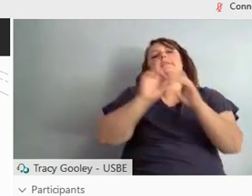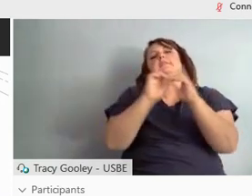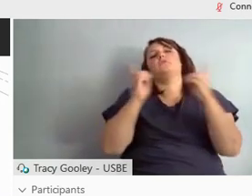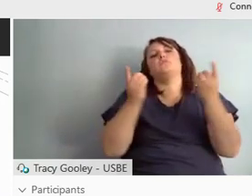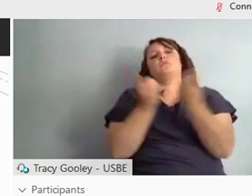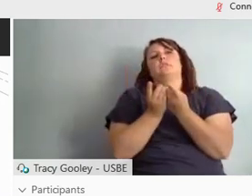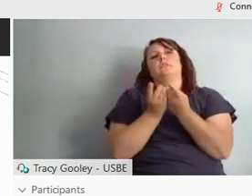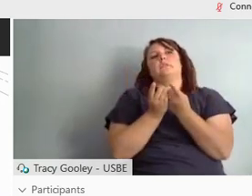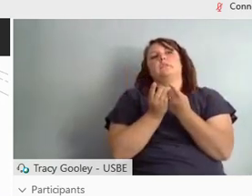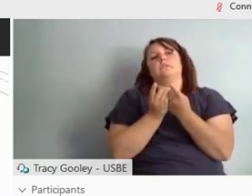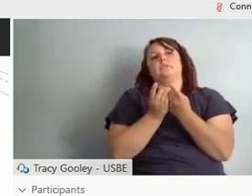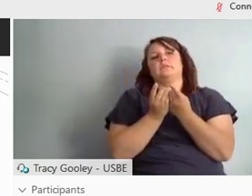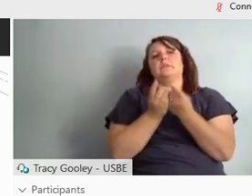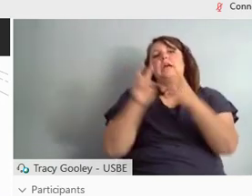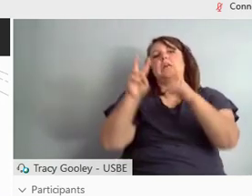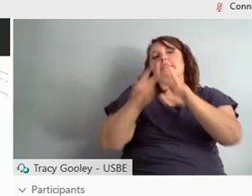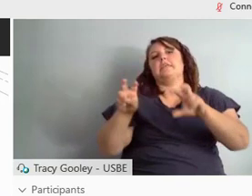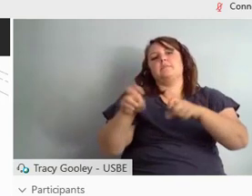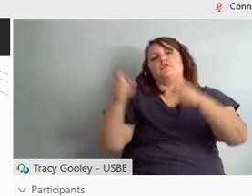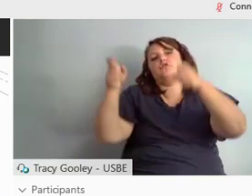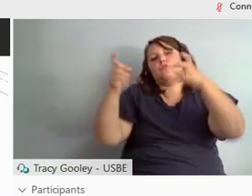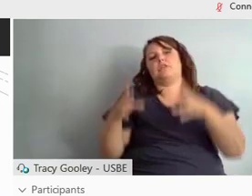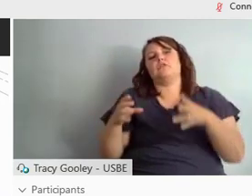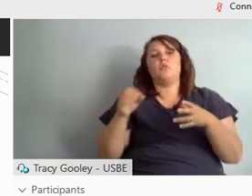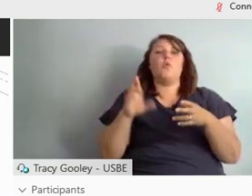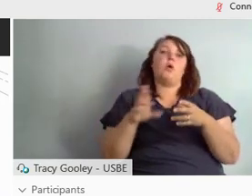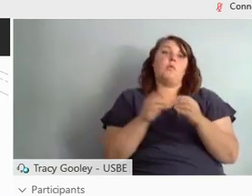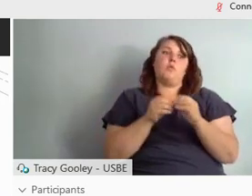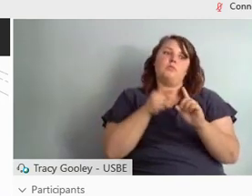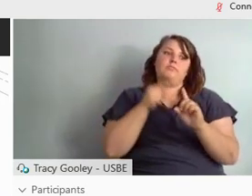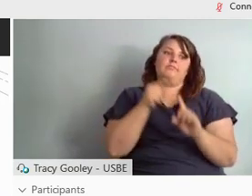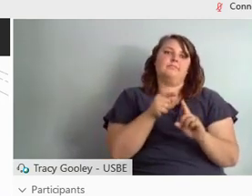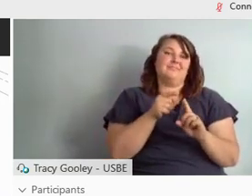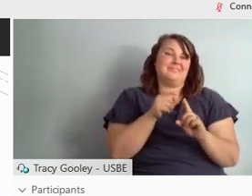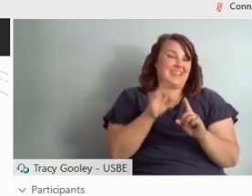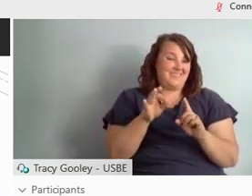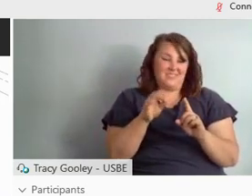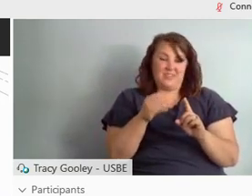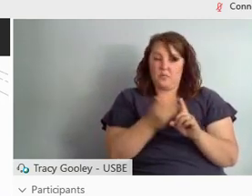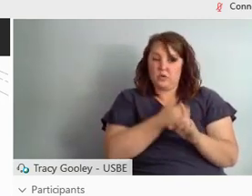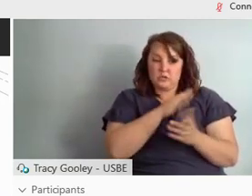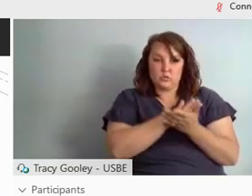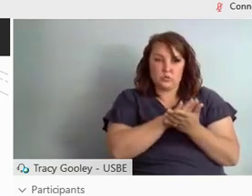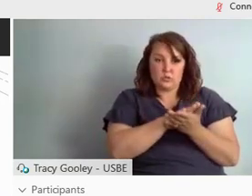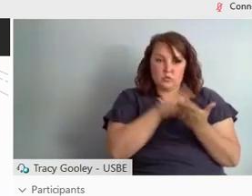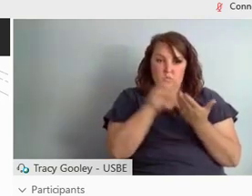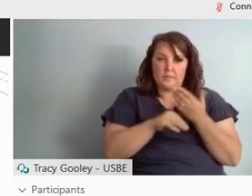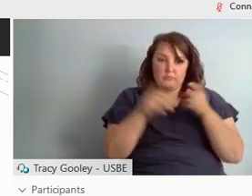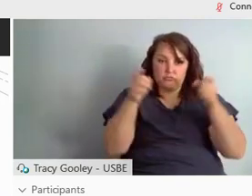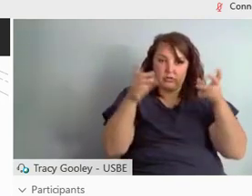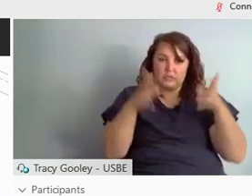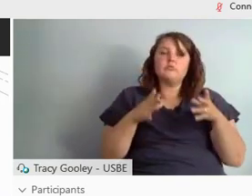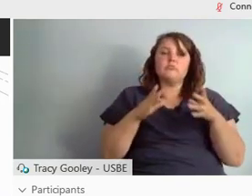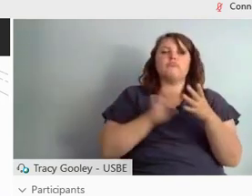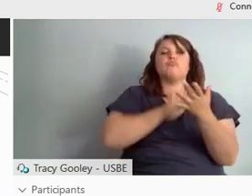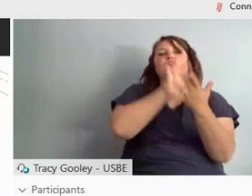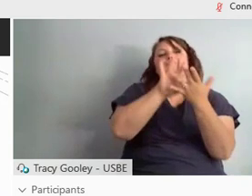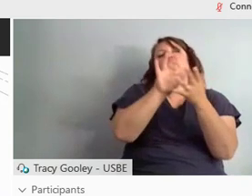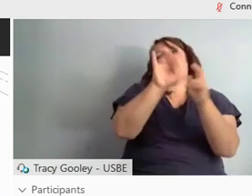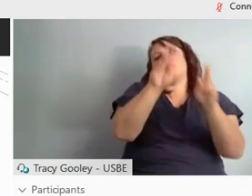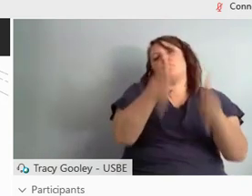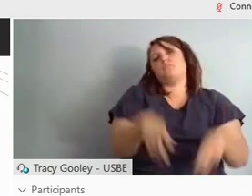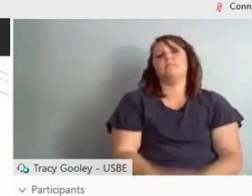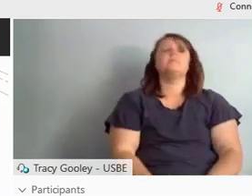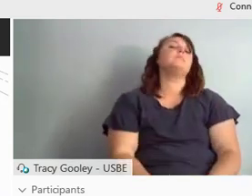be your district assessment director, or more specifically, if you have a preschool program director, you can reach